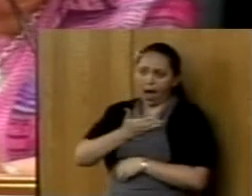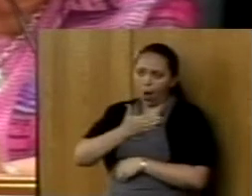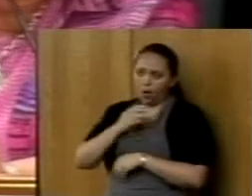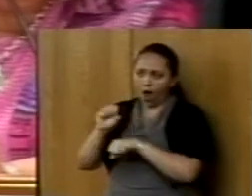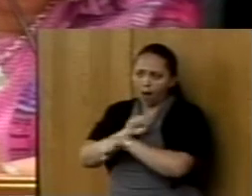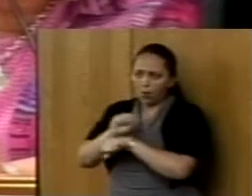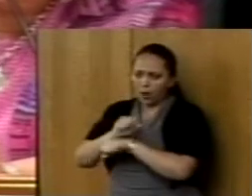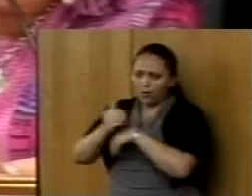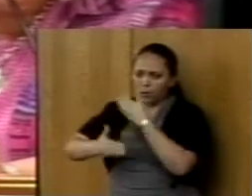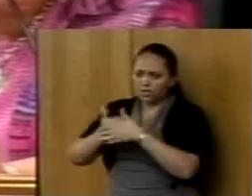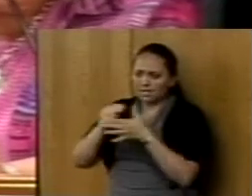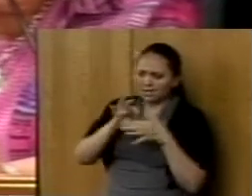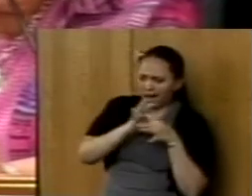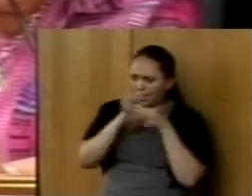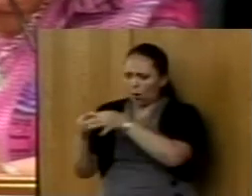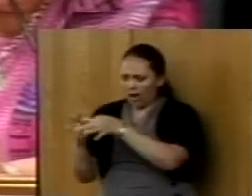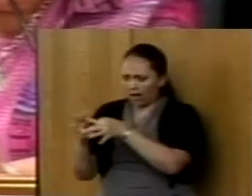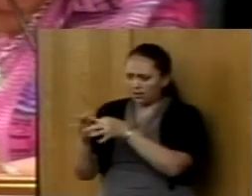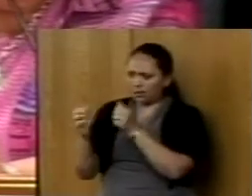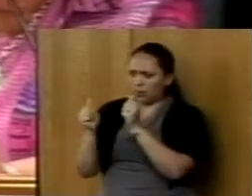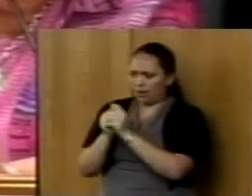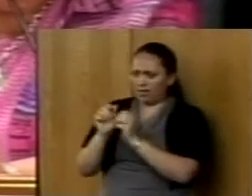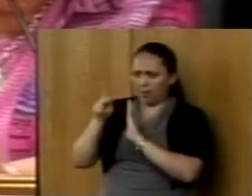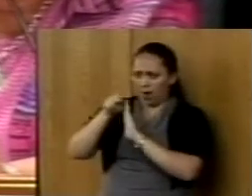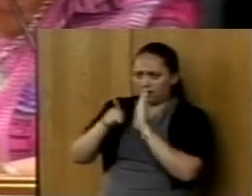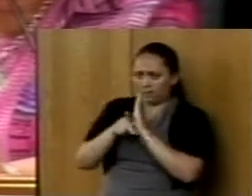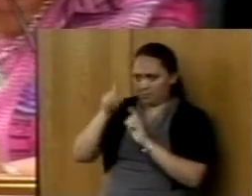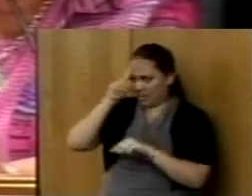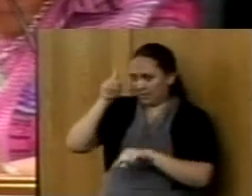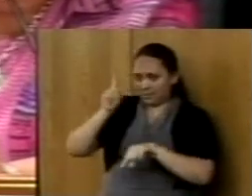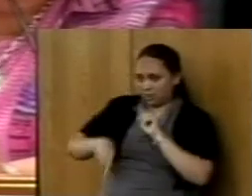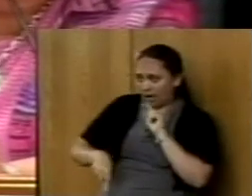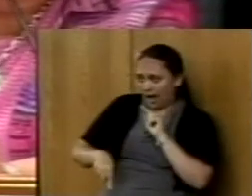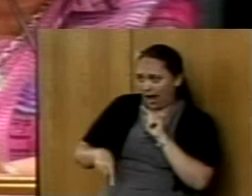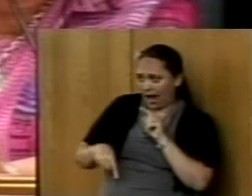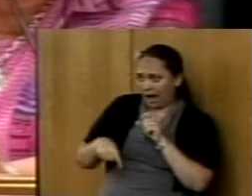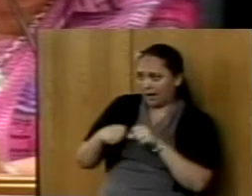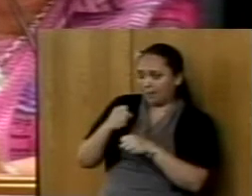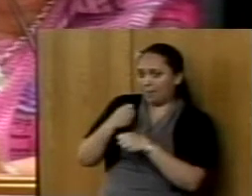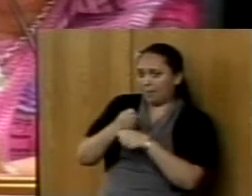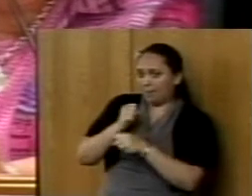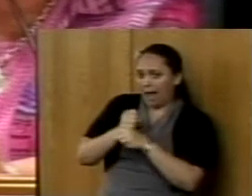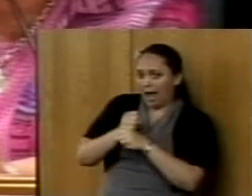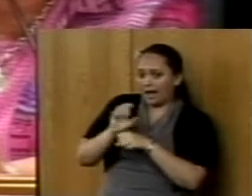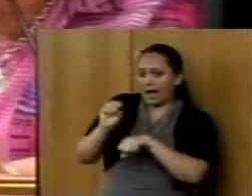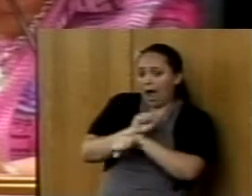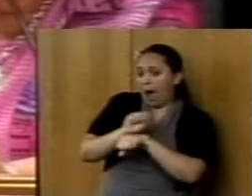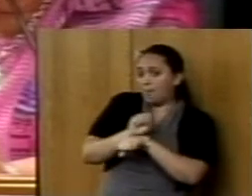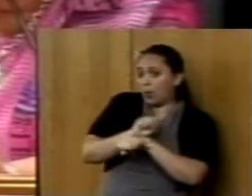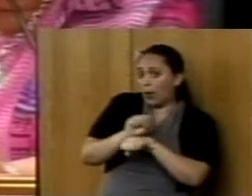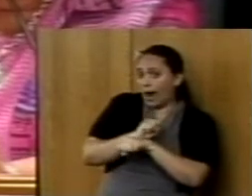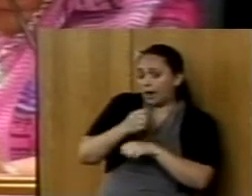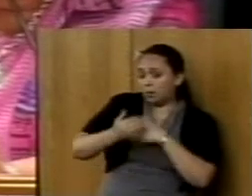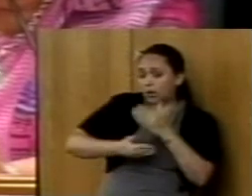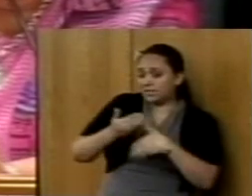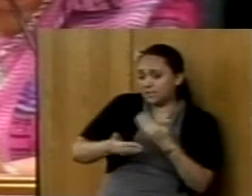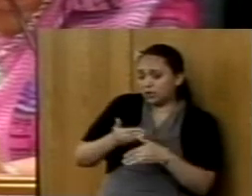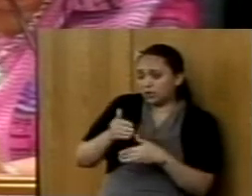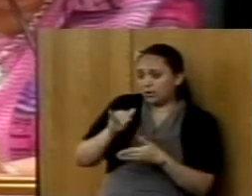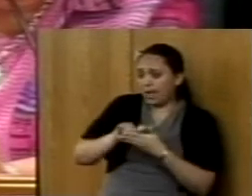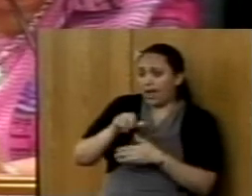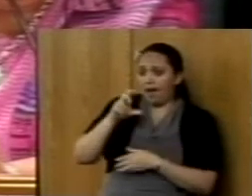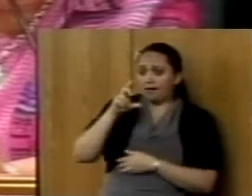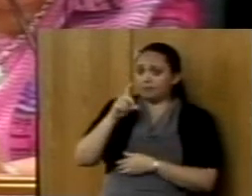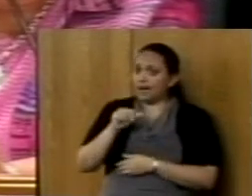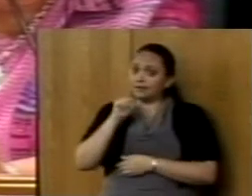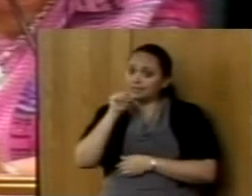tie directly into our policy? Because you can't make an operating procedure that does not